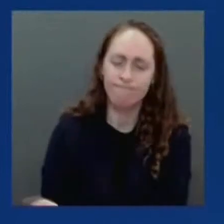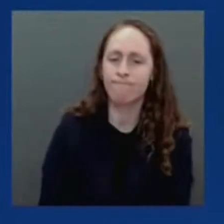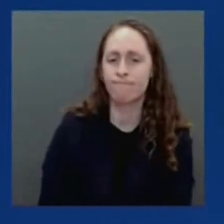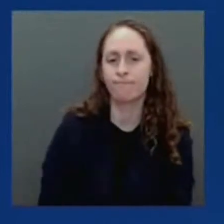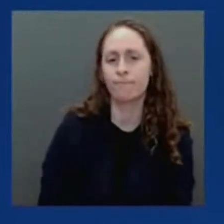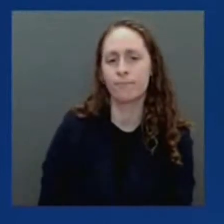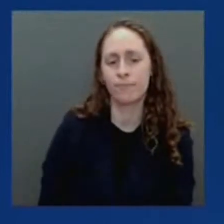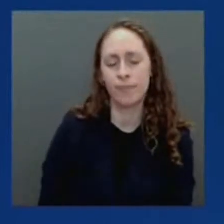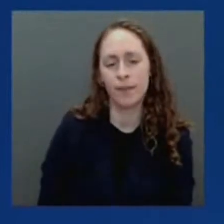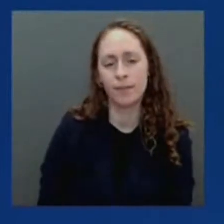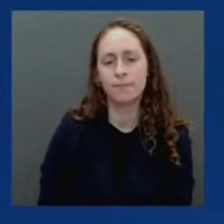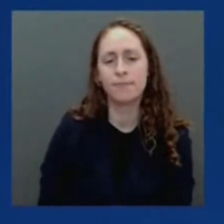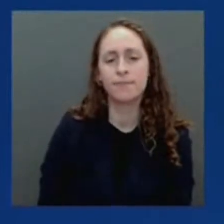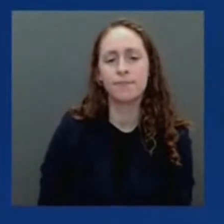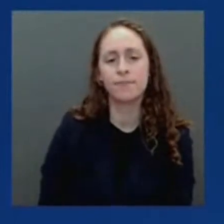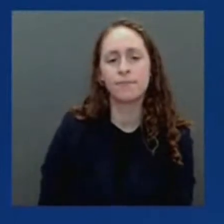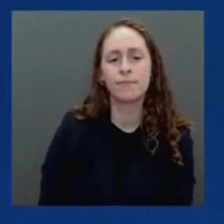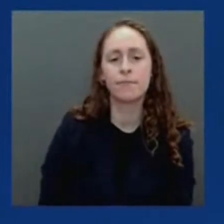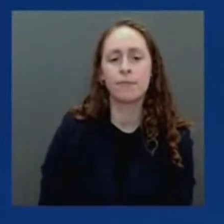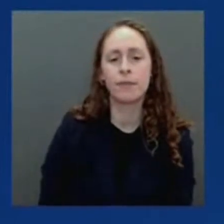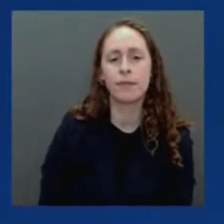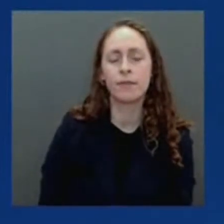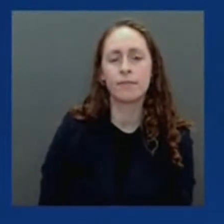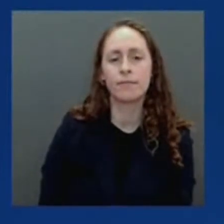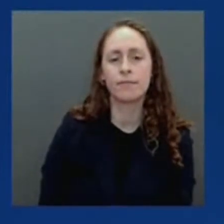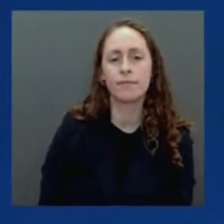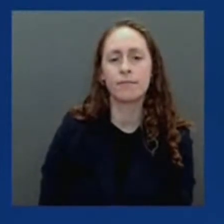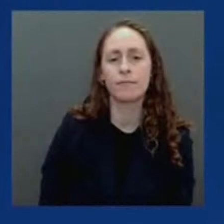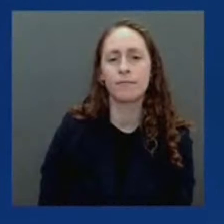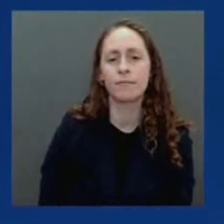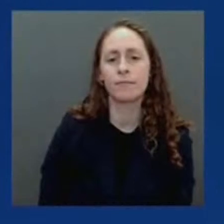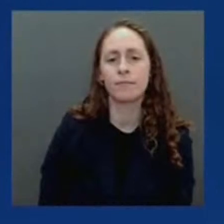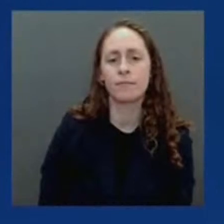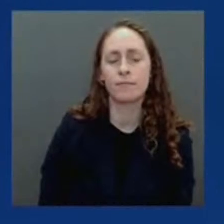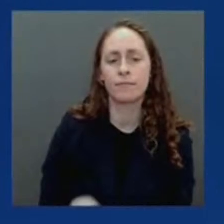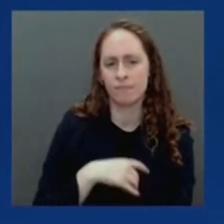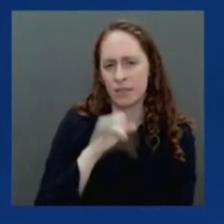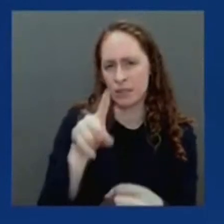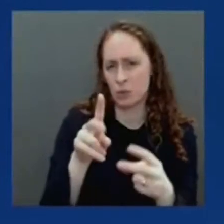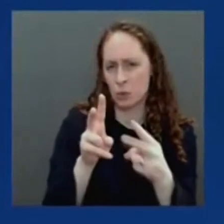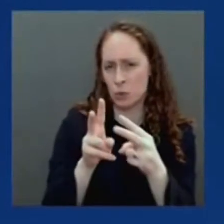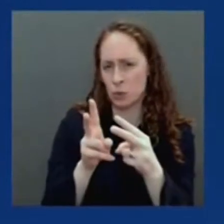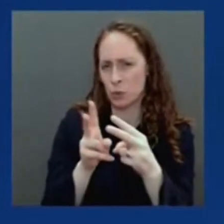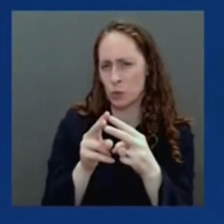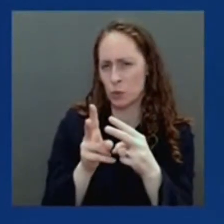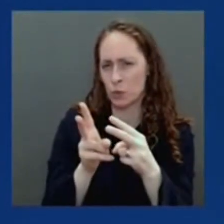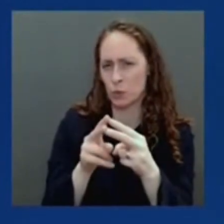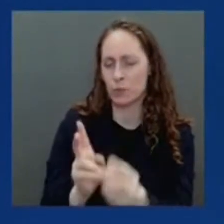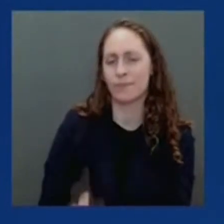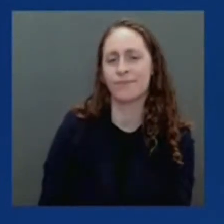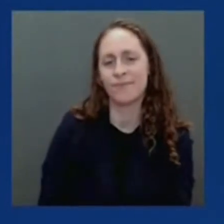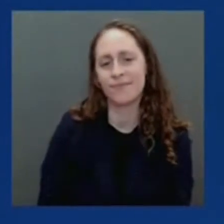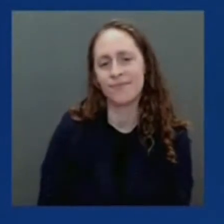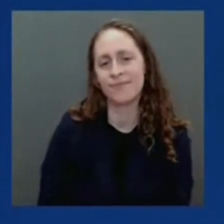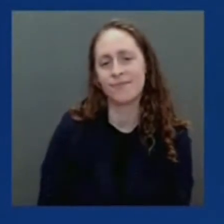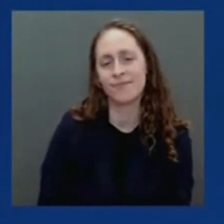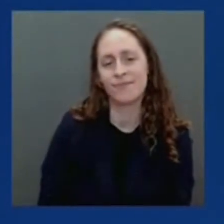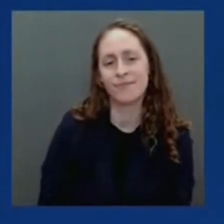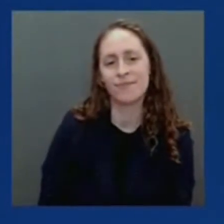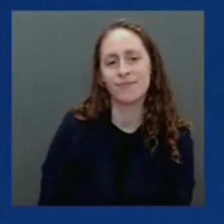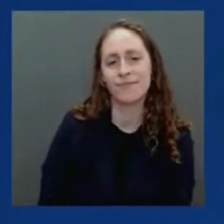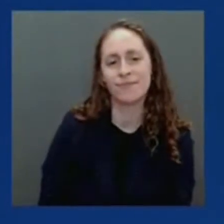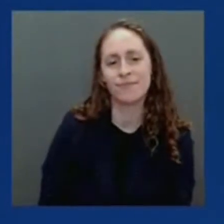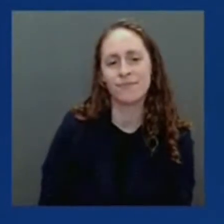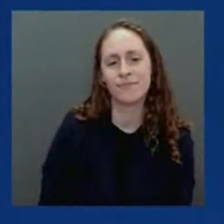Thanks. One for Dr. Fauci and one for Dr. Walensky. For Dr. Fauci, are you expecting we'll see an efficacy update